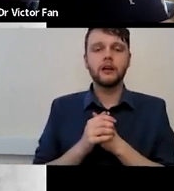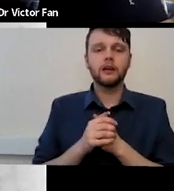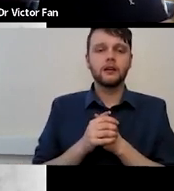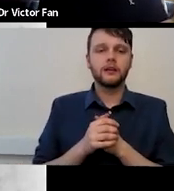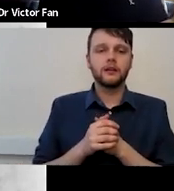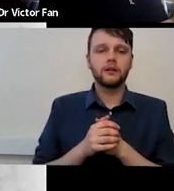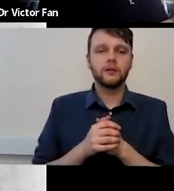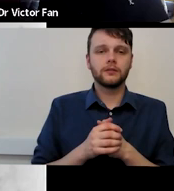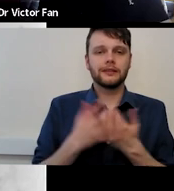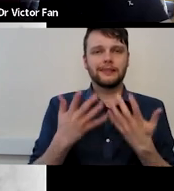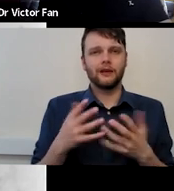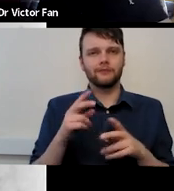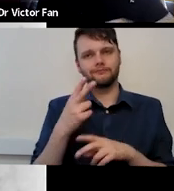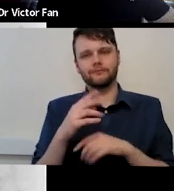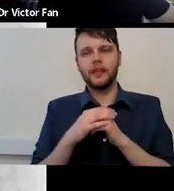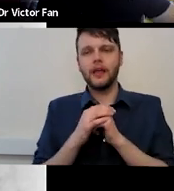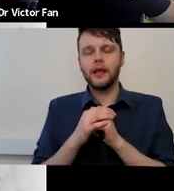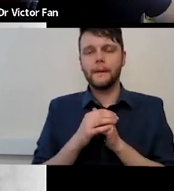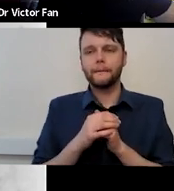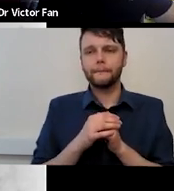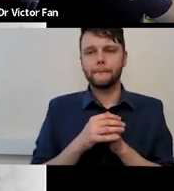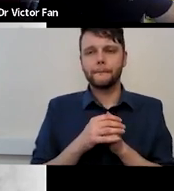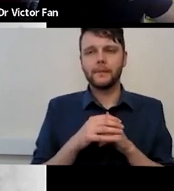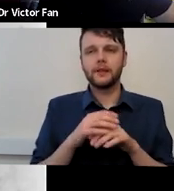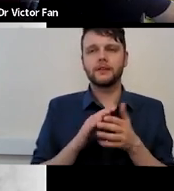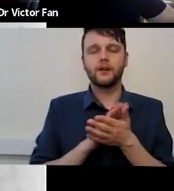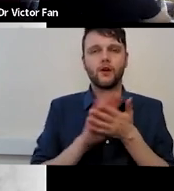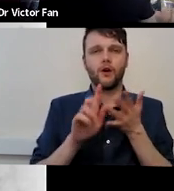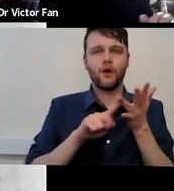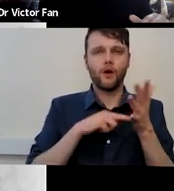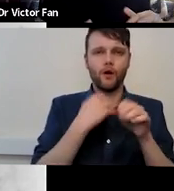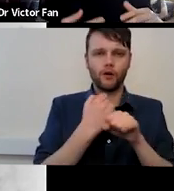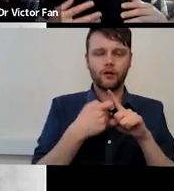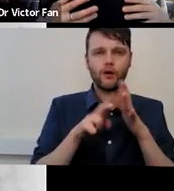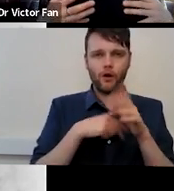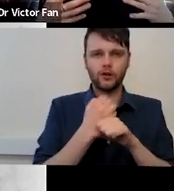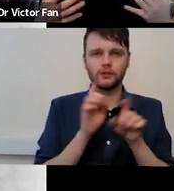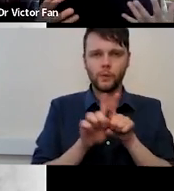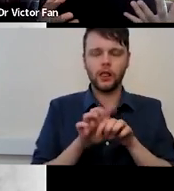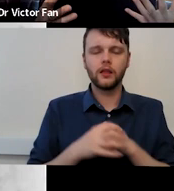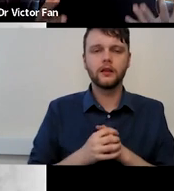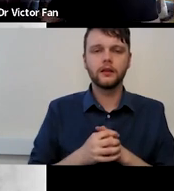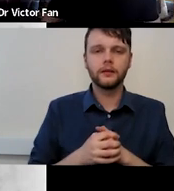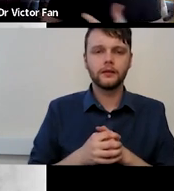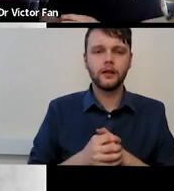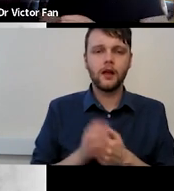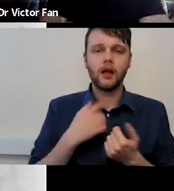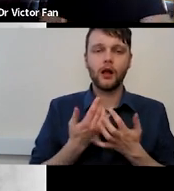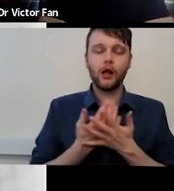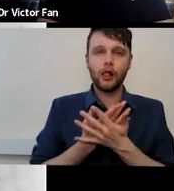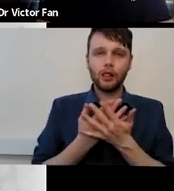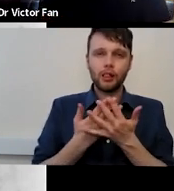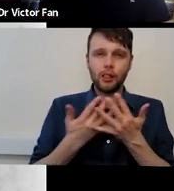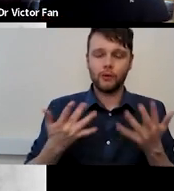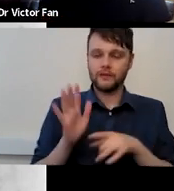Canton, or nowadays we call Guangzhou, and Hong Kong as well. And basically, a lot of the filmmakers